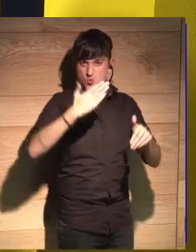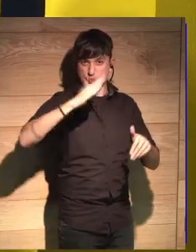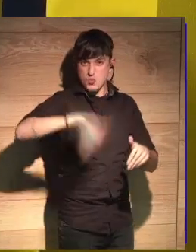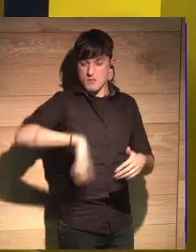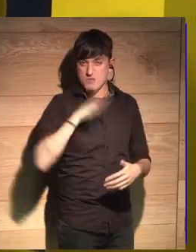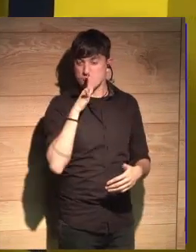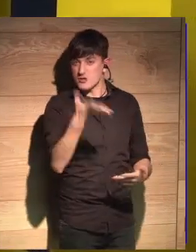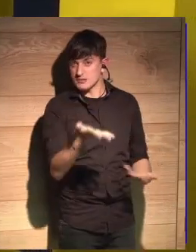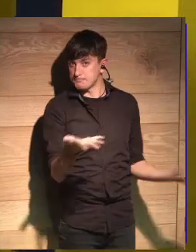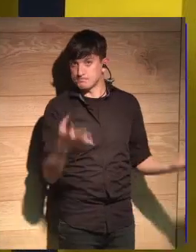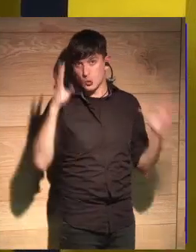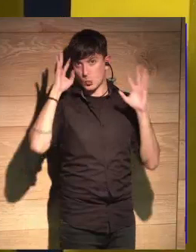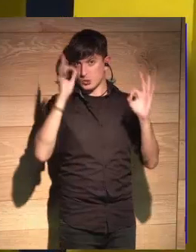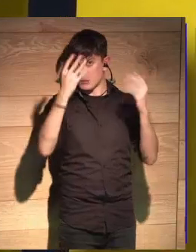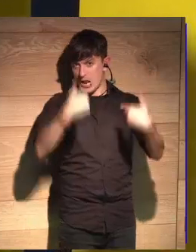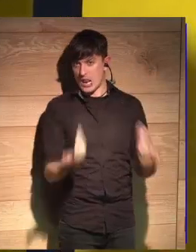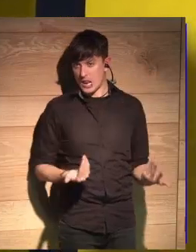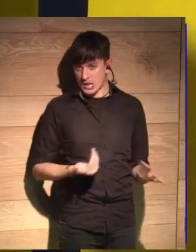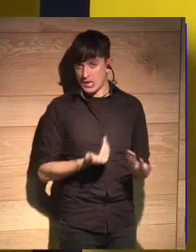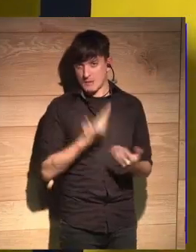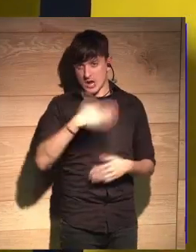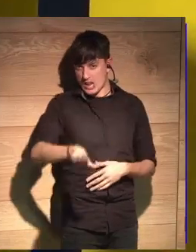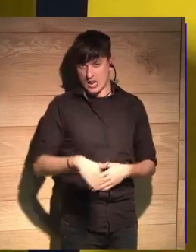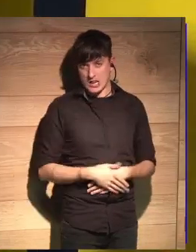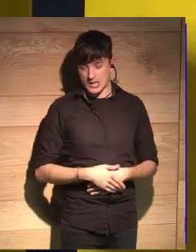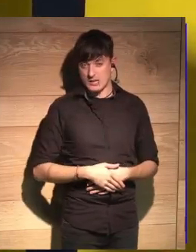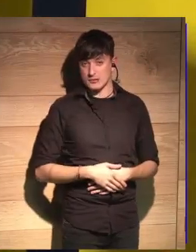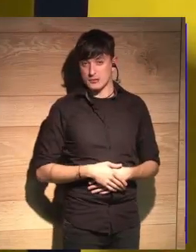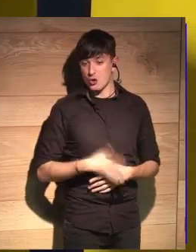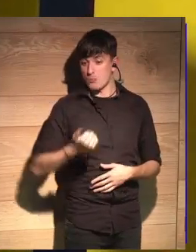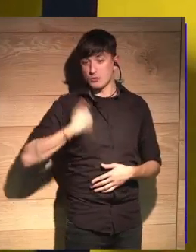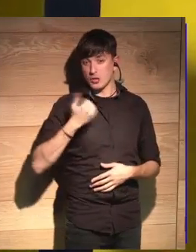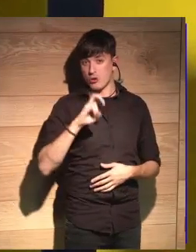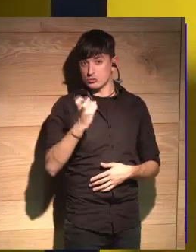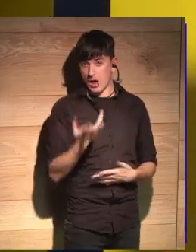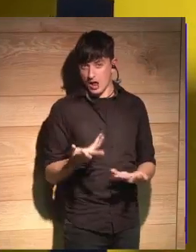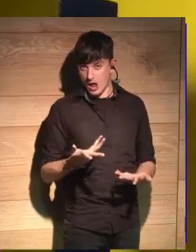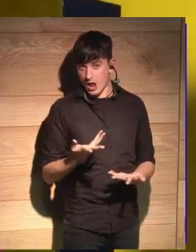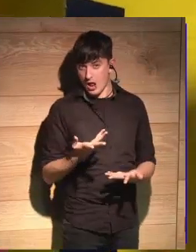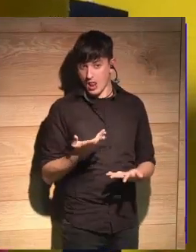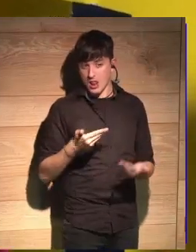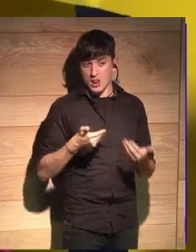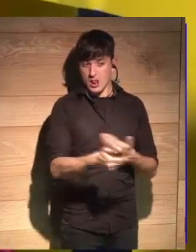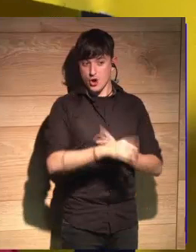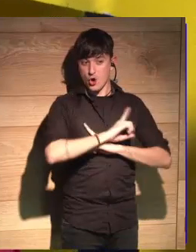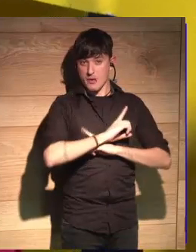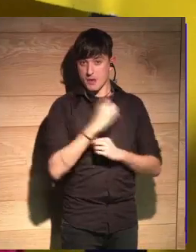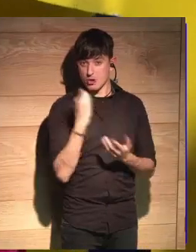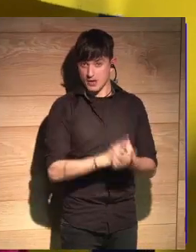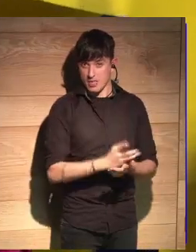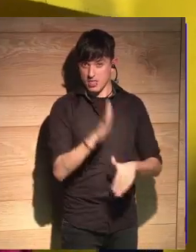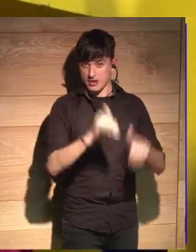Bad judgment. But we have another chance. There's going to be another election in November